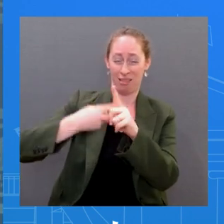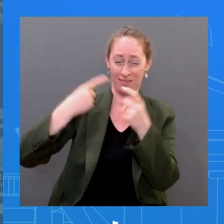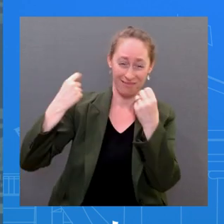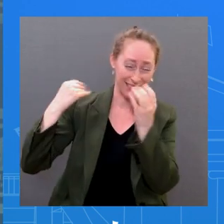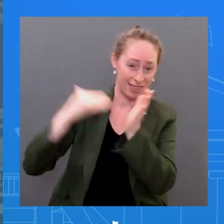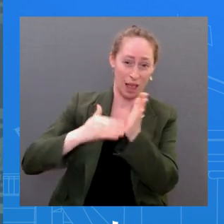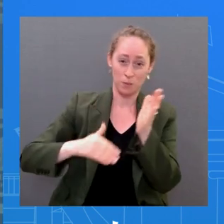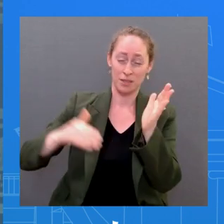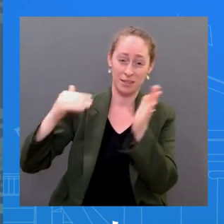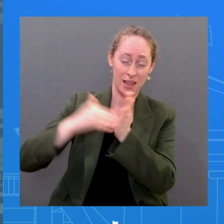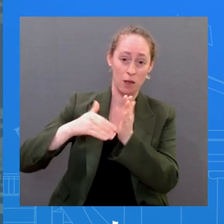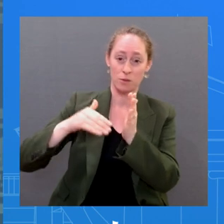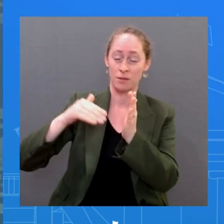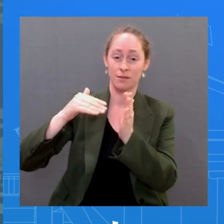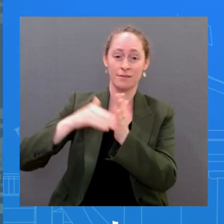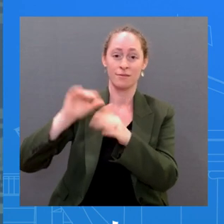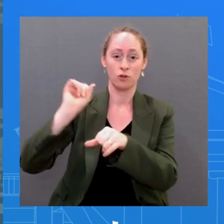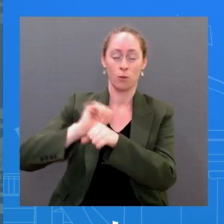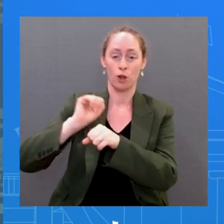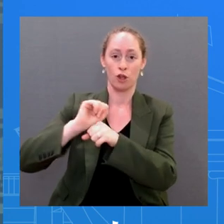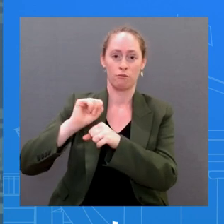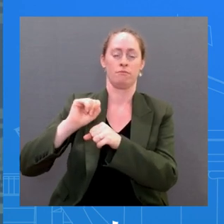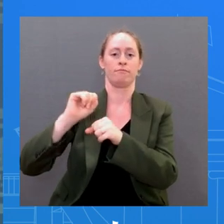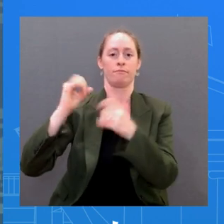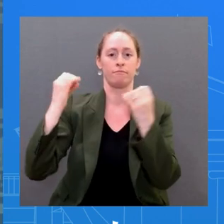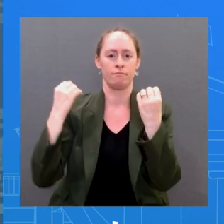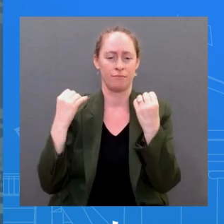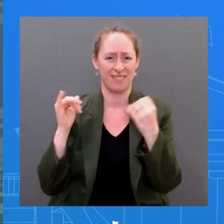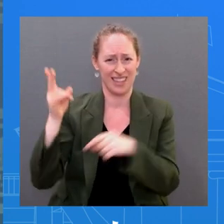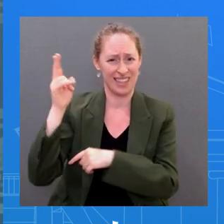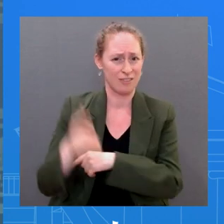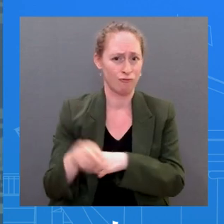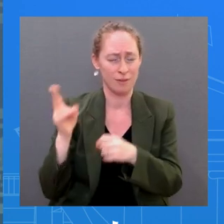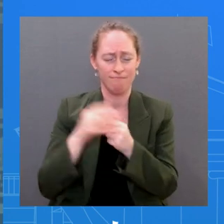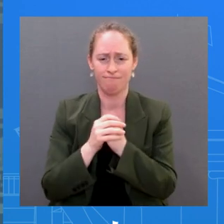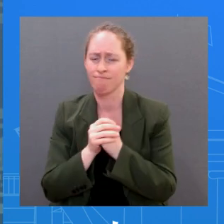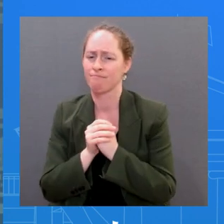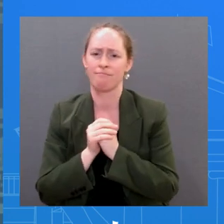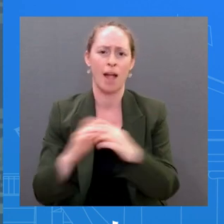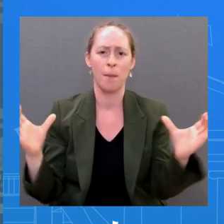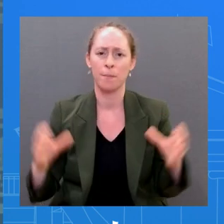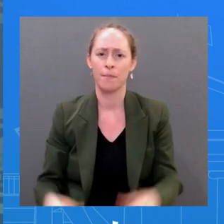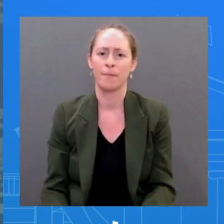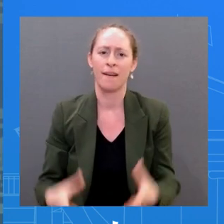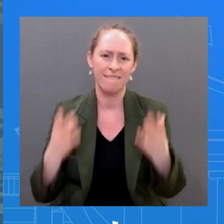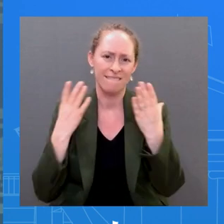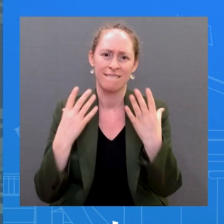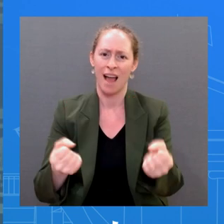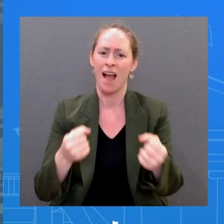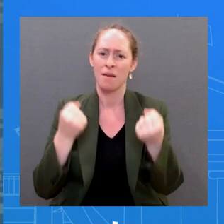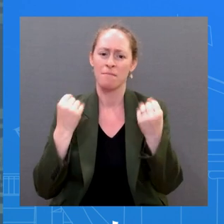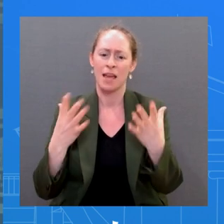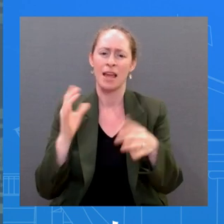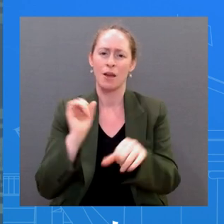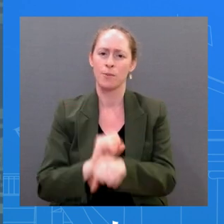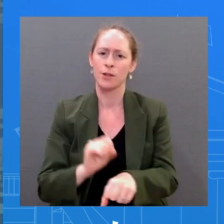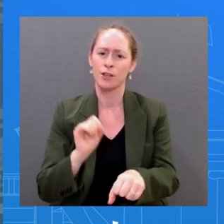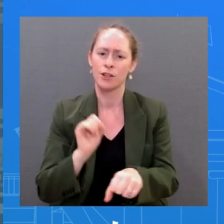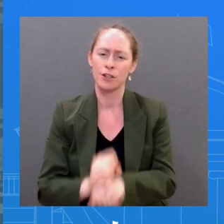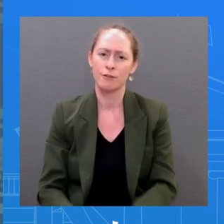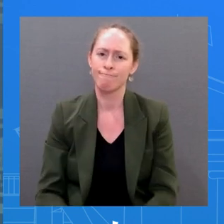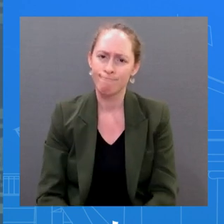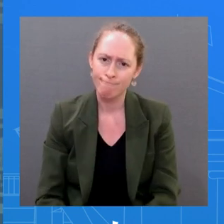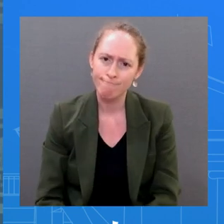historic place in history, historic place right now. As we have, as we look at where we are with the